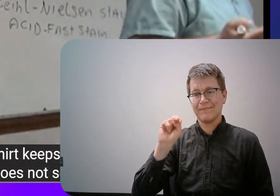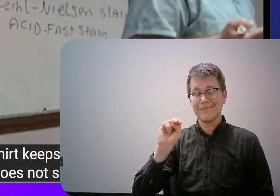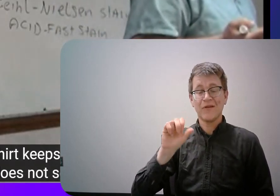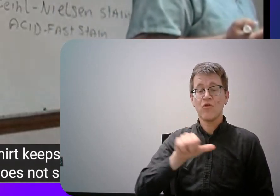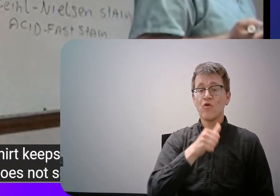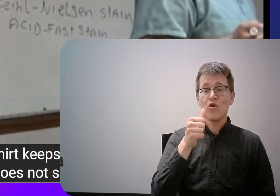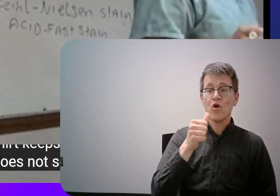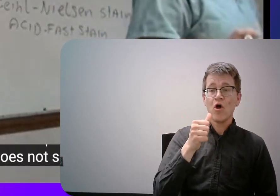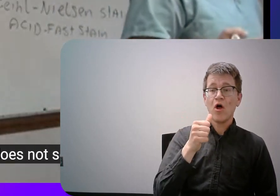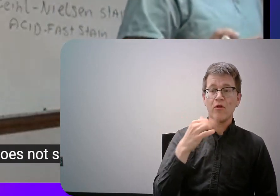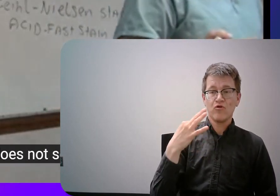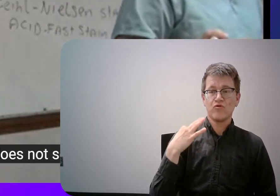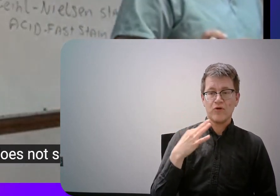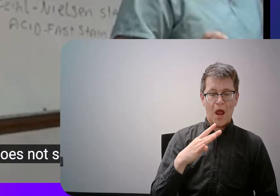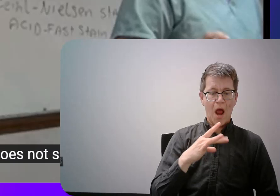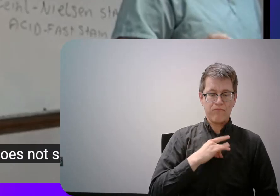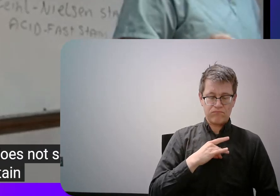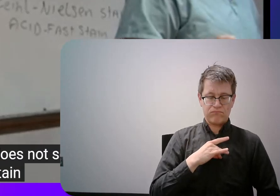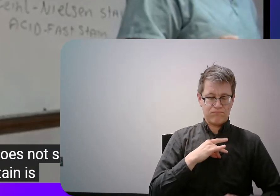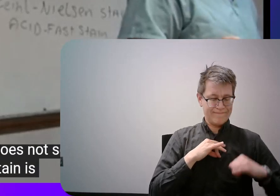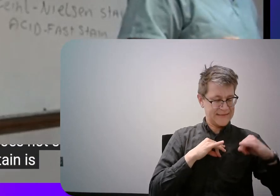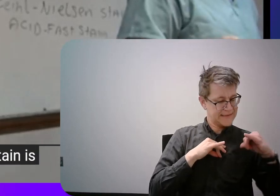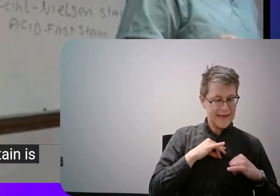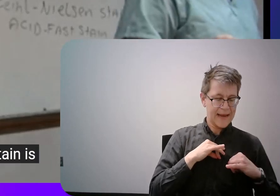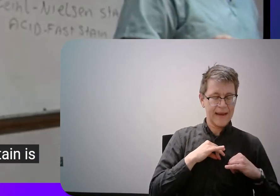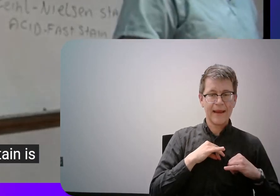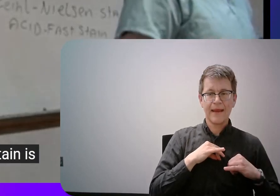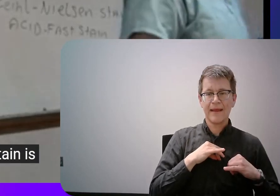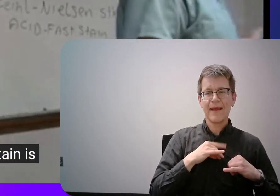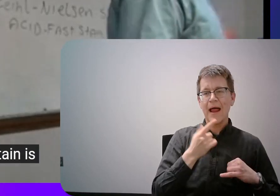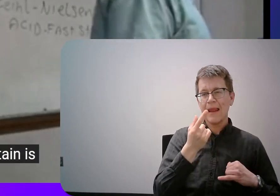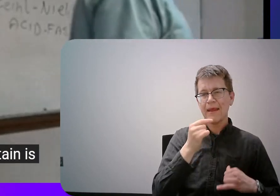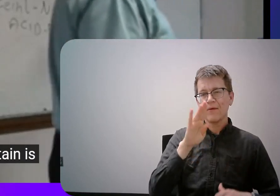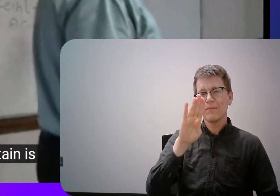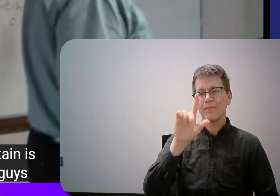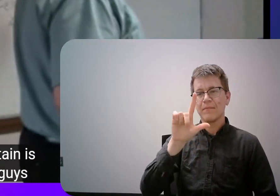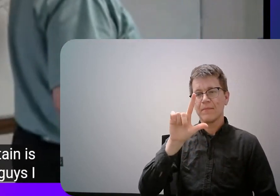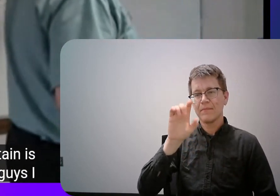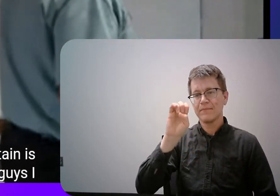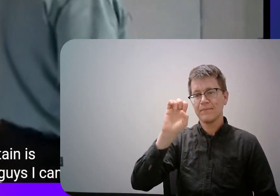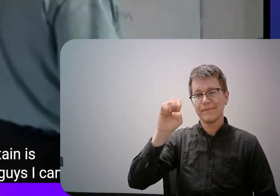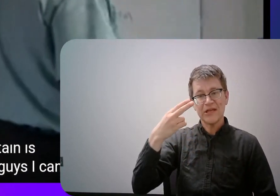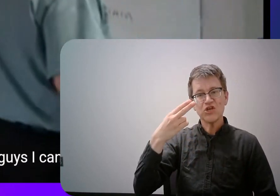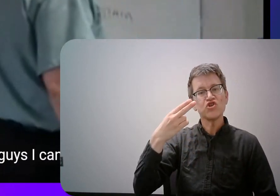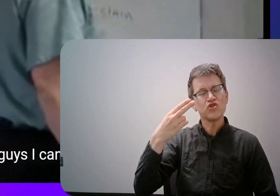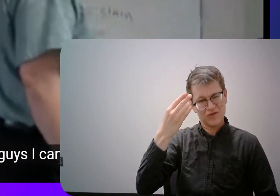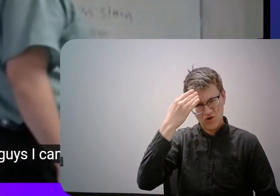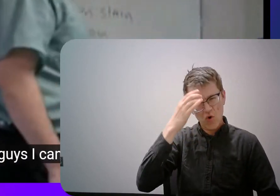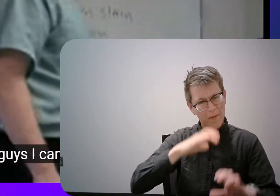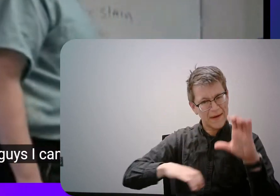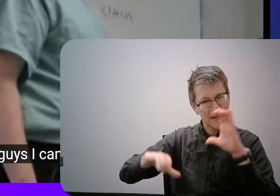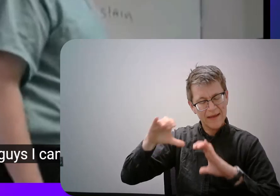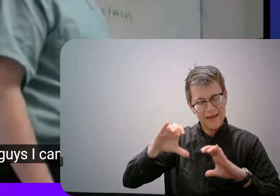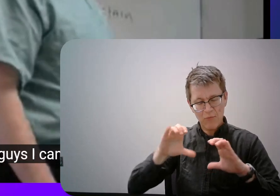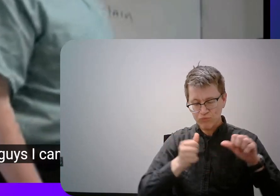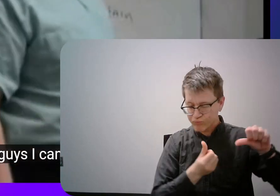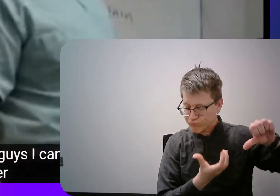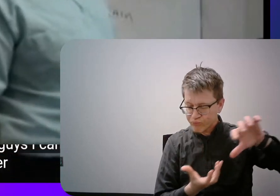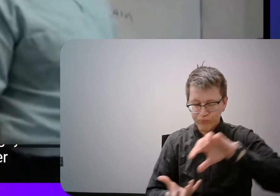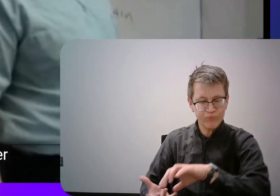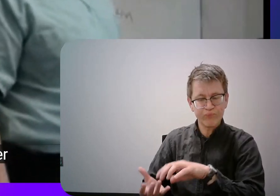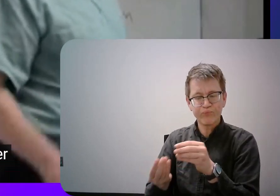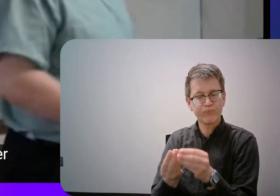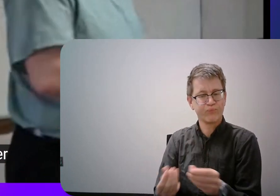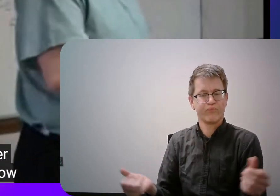not. No. So I put a little bleach, and the stain is gone. Yeah. Same thing with these guys. I can stain the cell, look at it